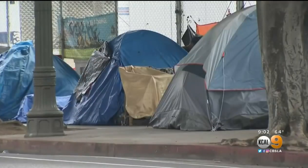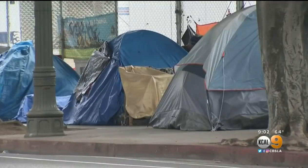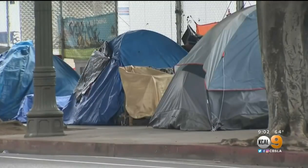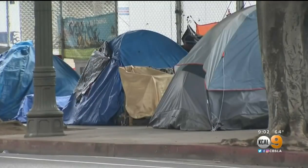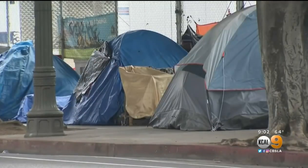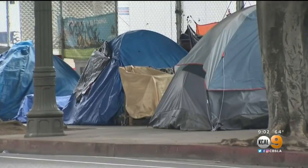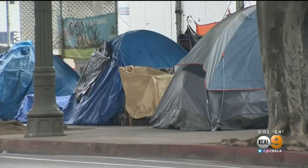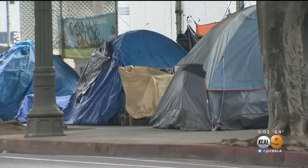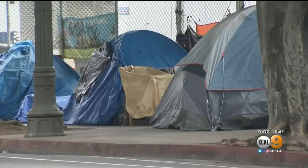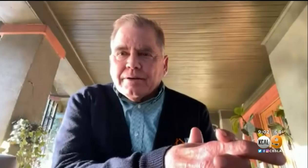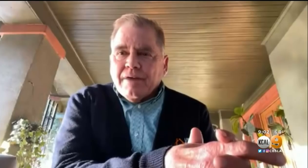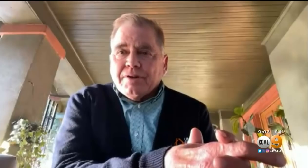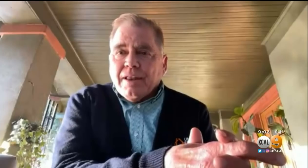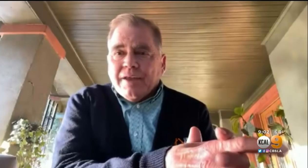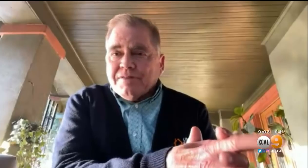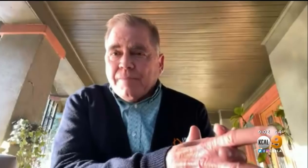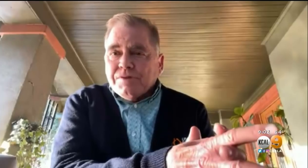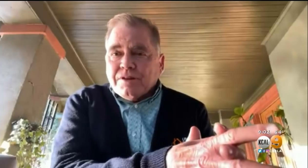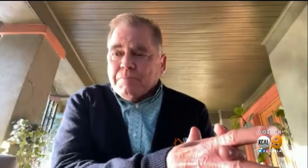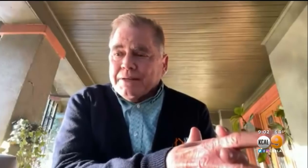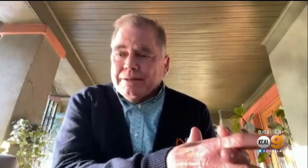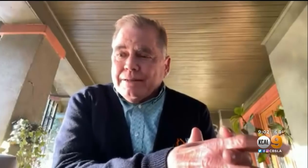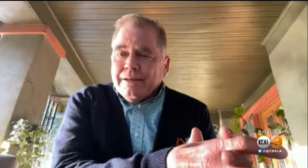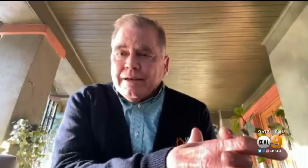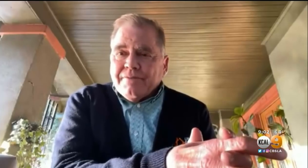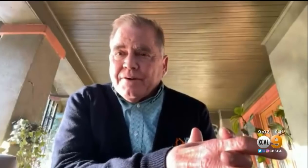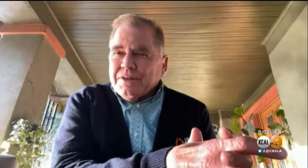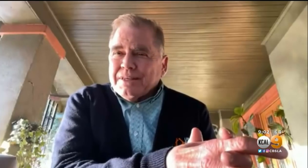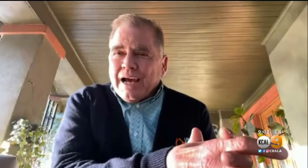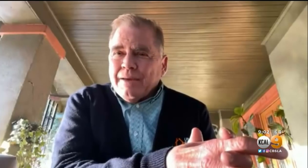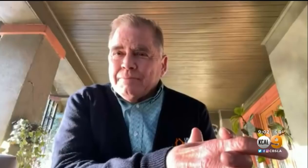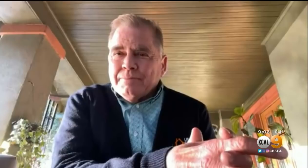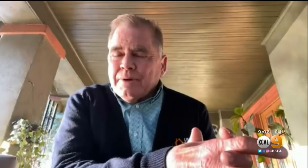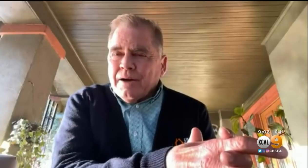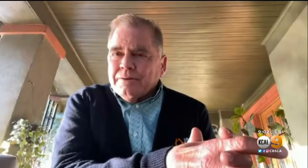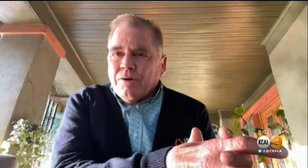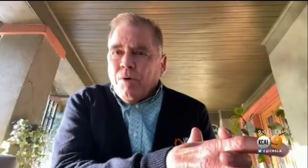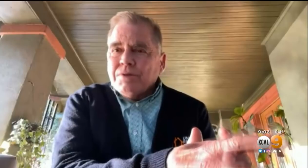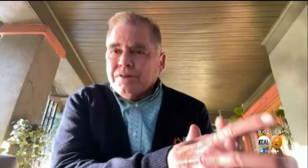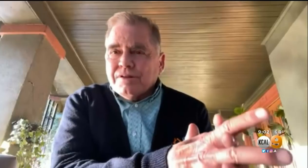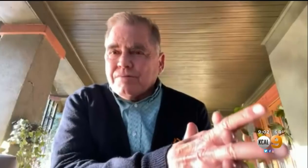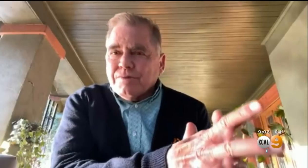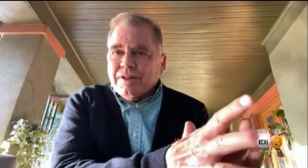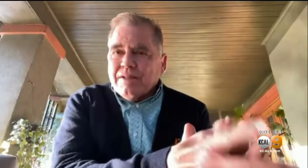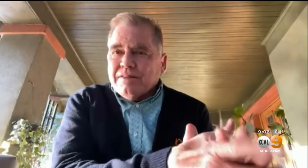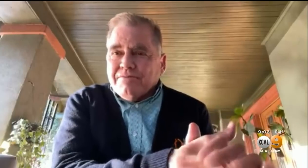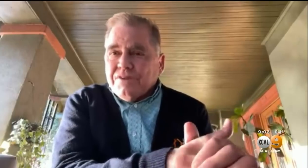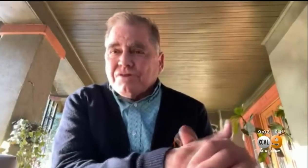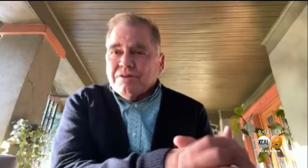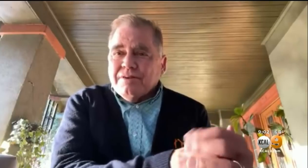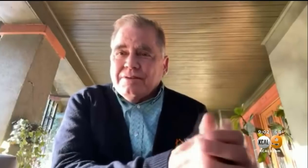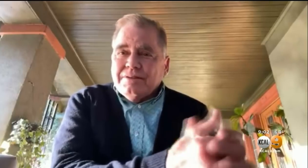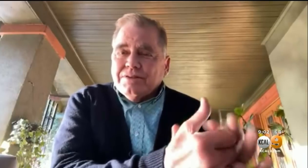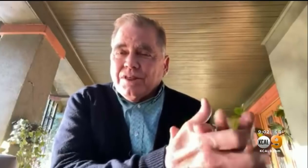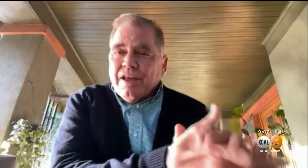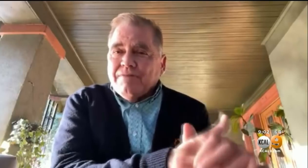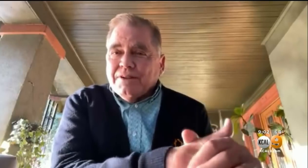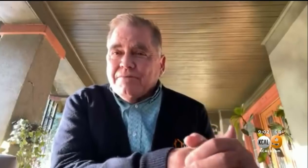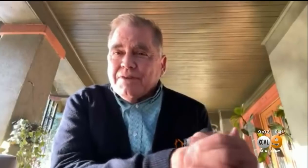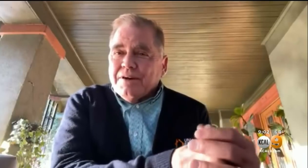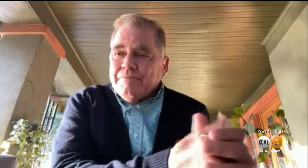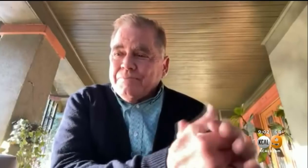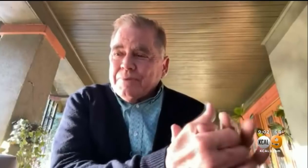about concrete solutions. Covered a lot of subjects, but I felt the time on homelessness was not sufficient to the